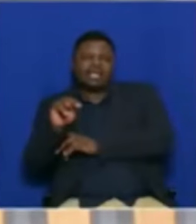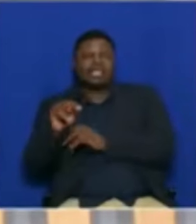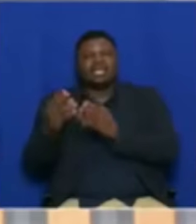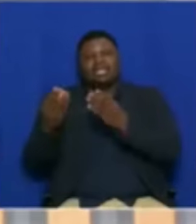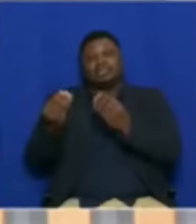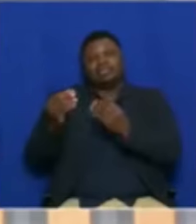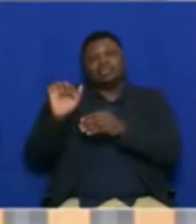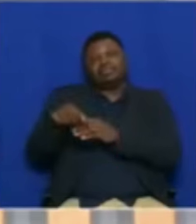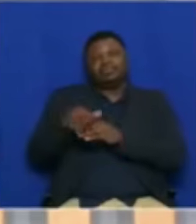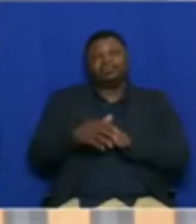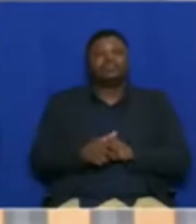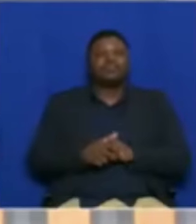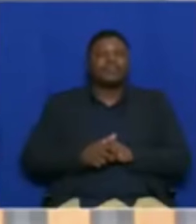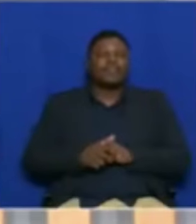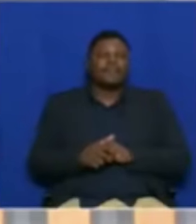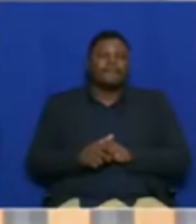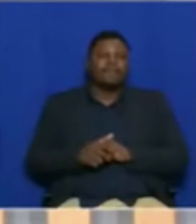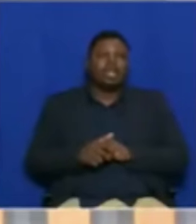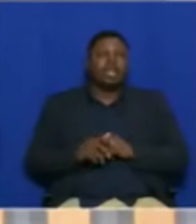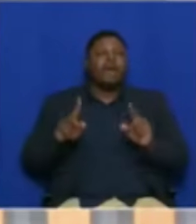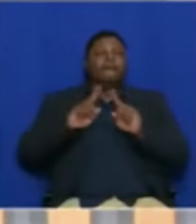one inquiry number.